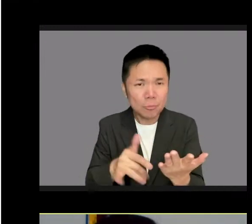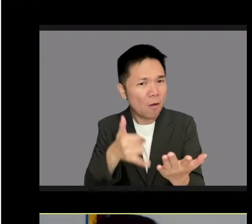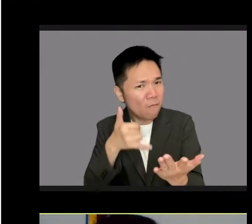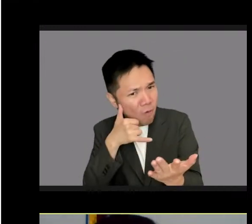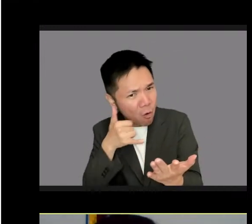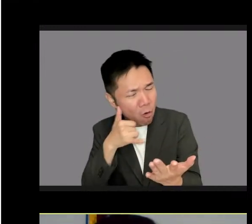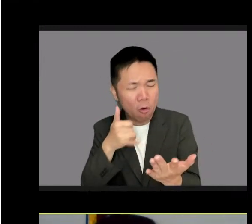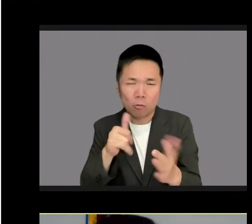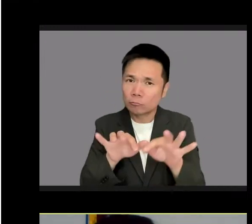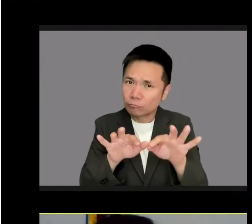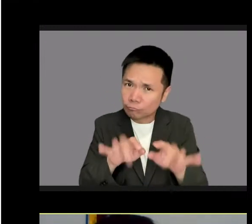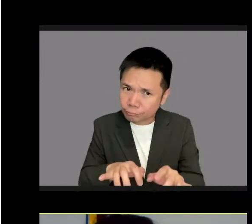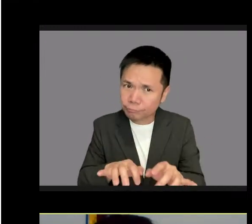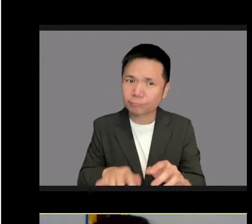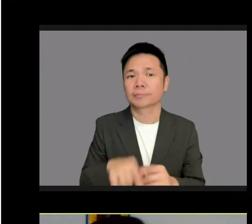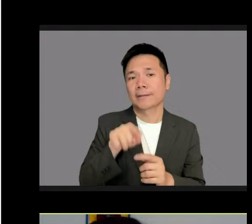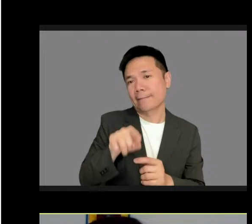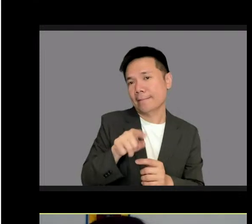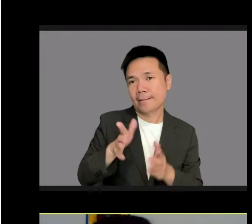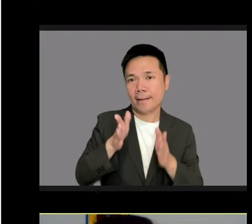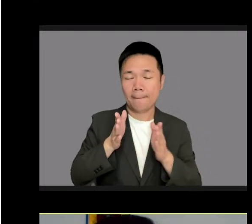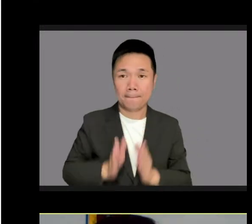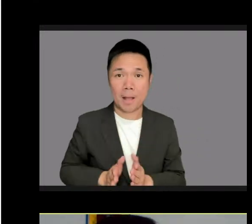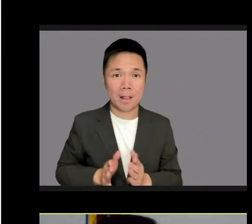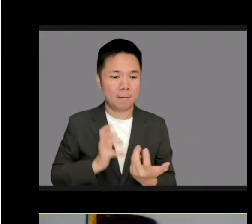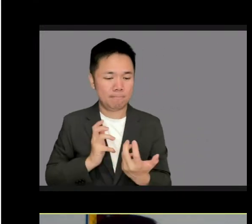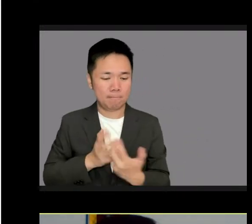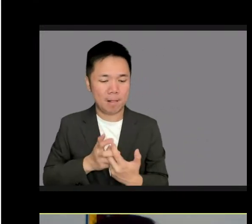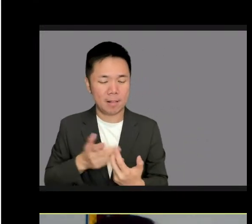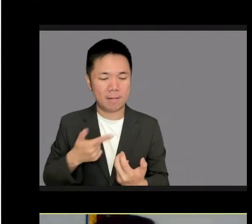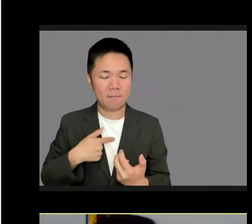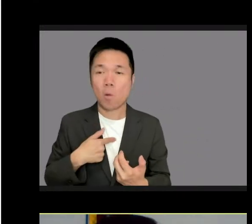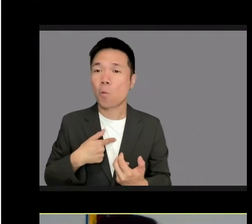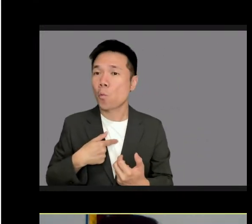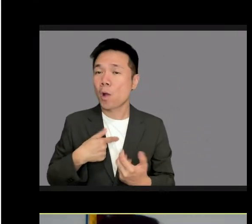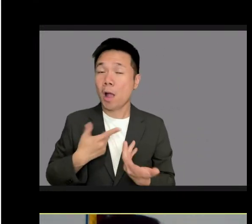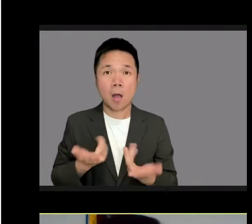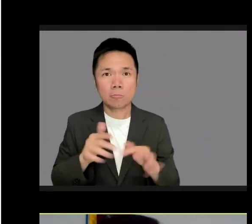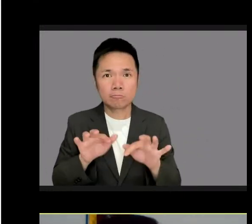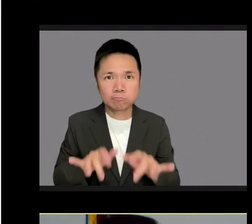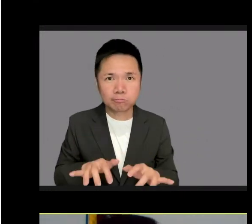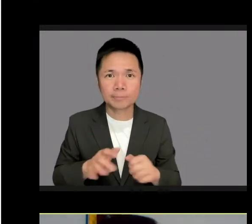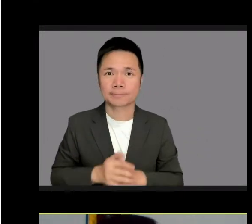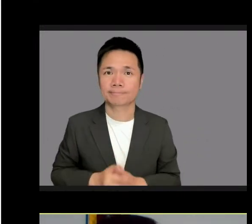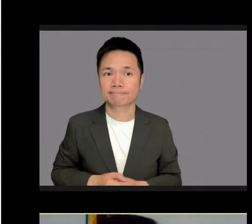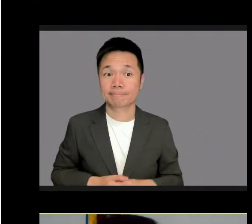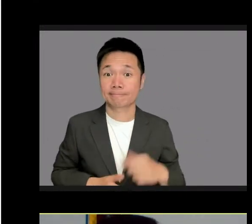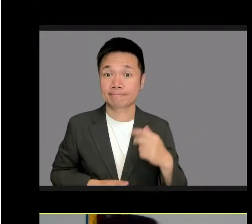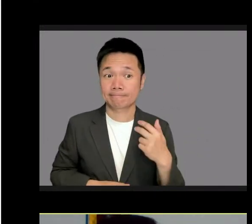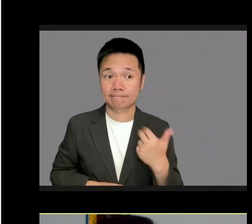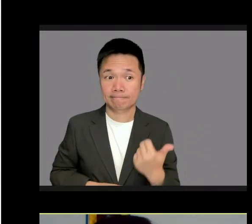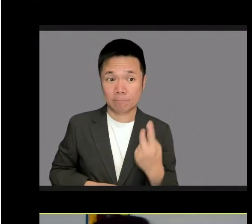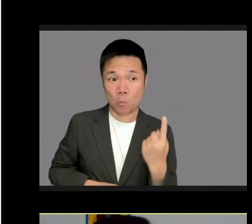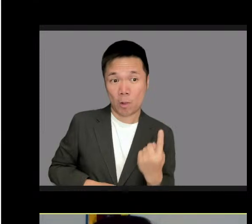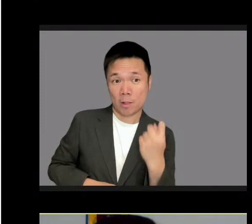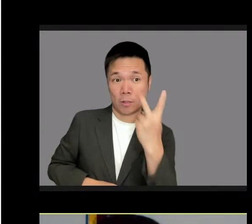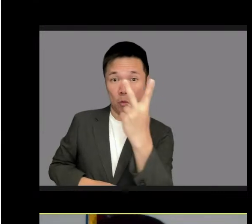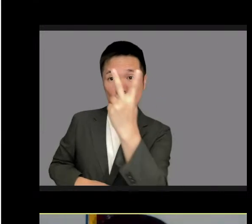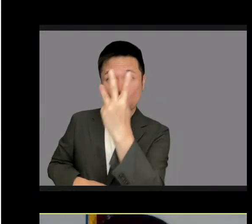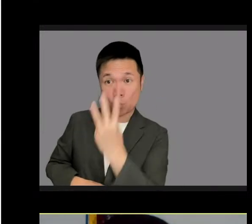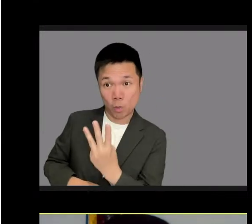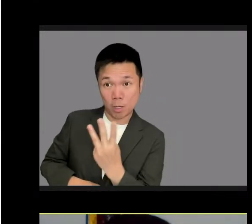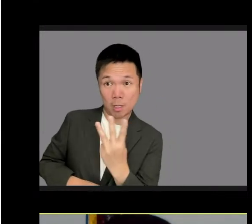those things come under the third category. So all these three categories combined together